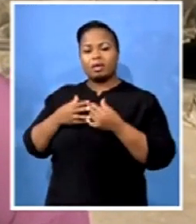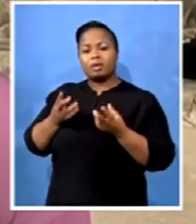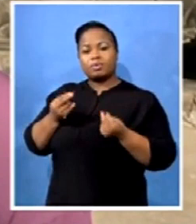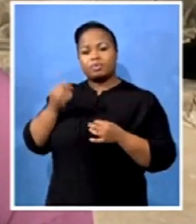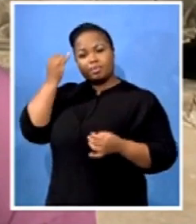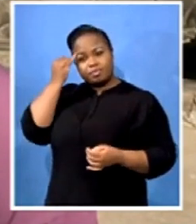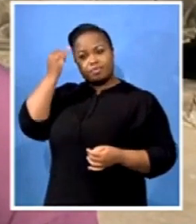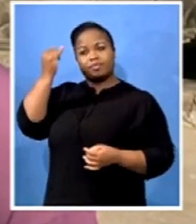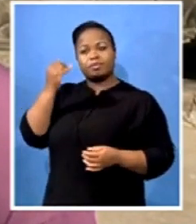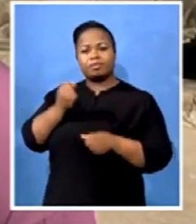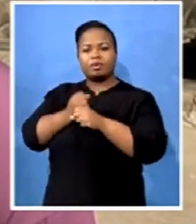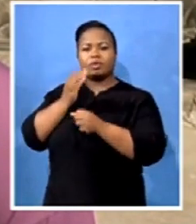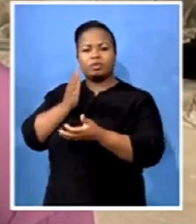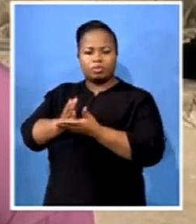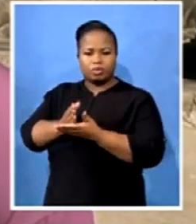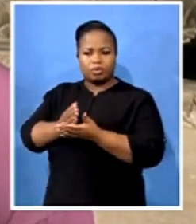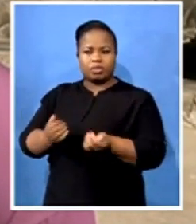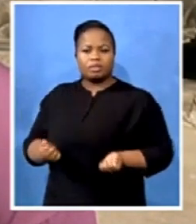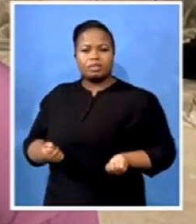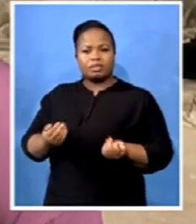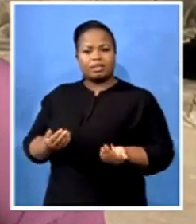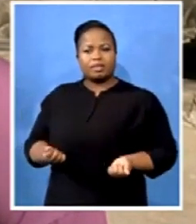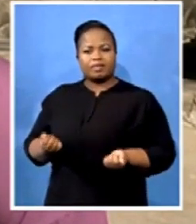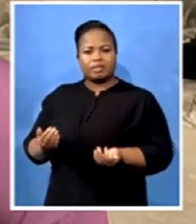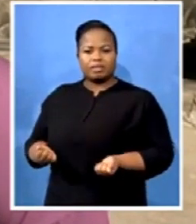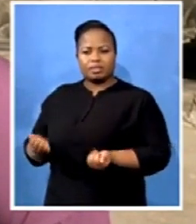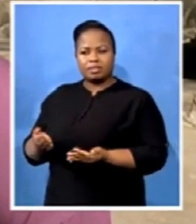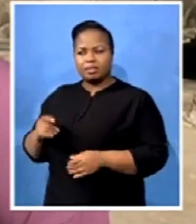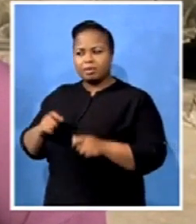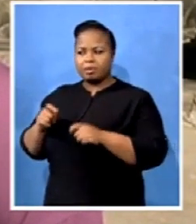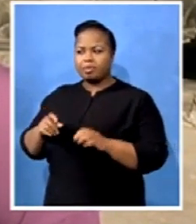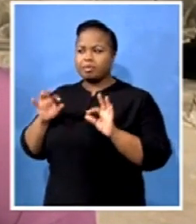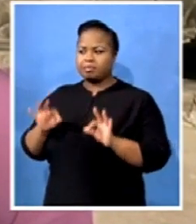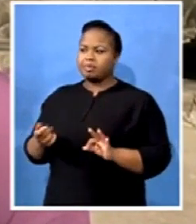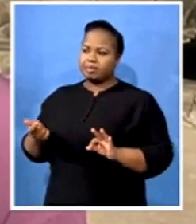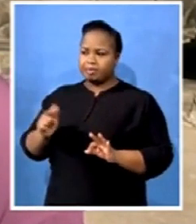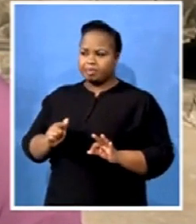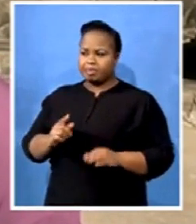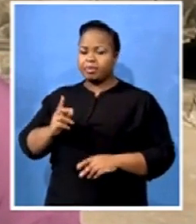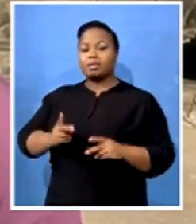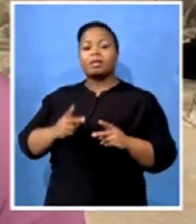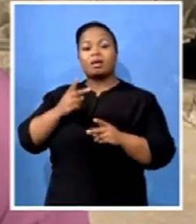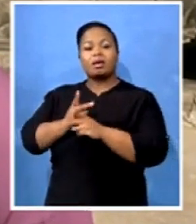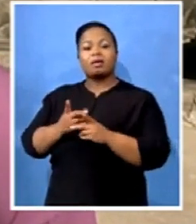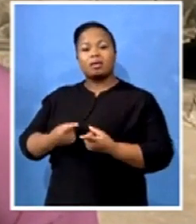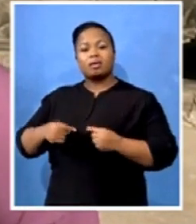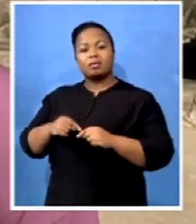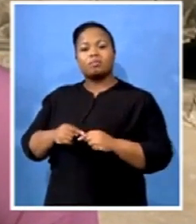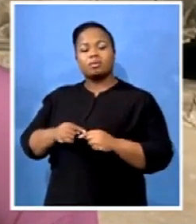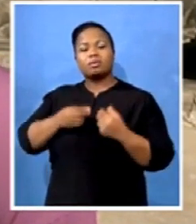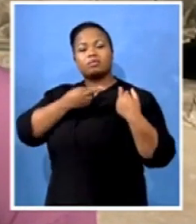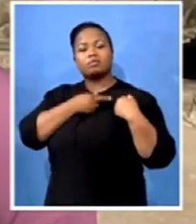services to our people quickly. Also, we are responsible for planning, monitoring and evaluation. We